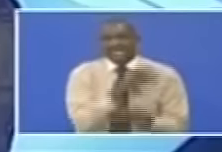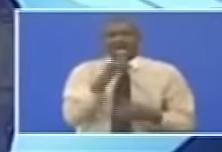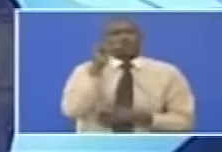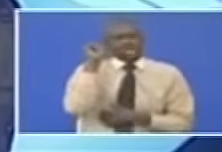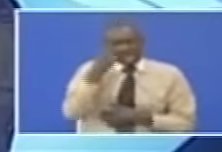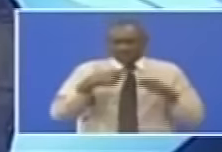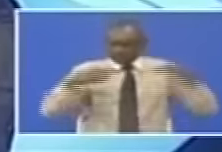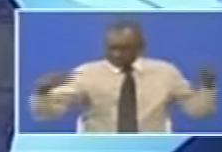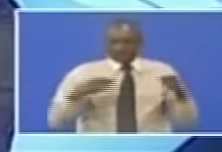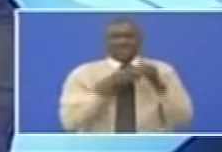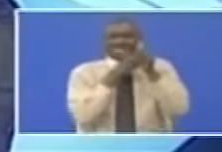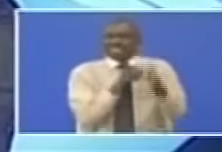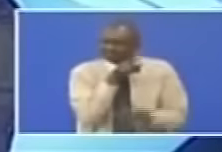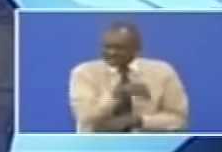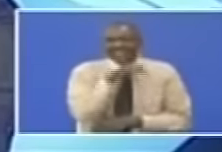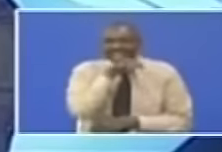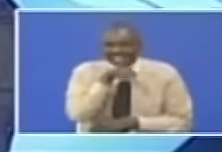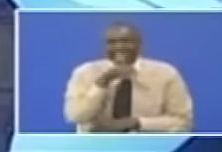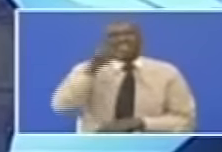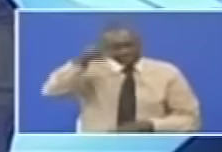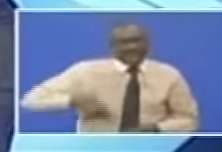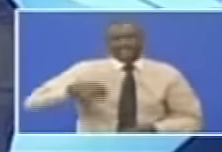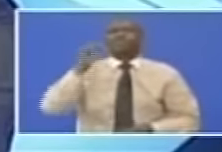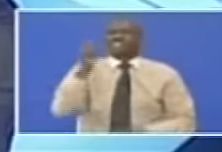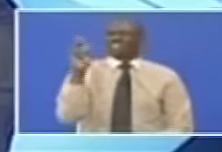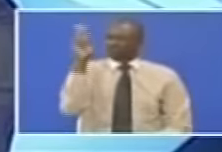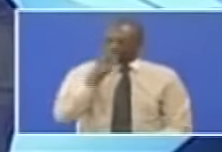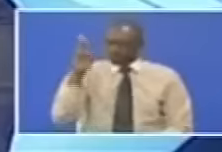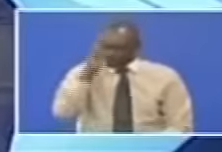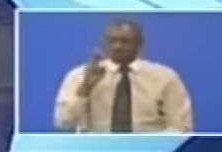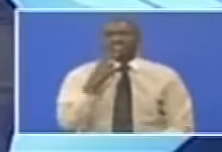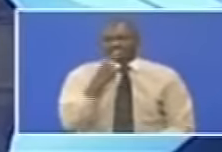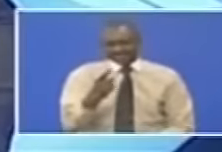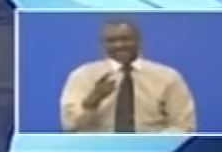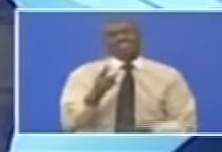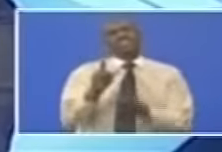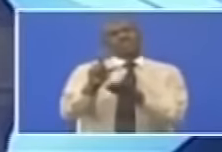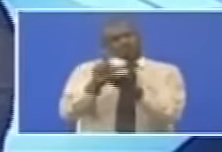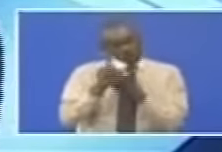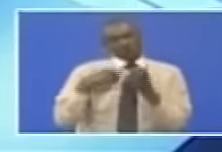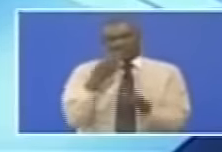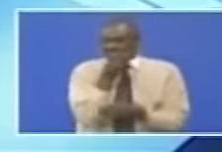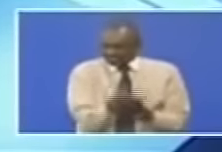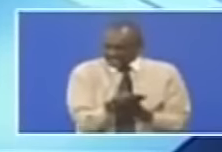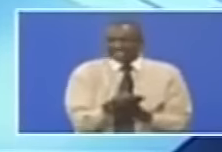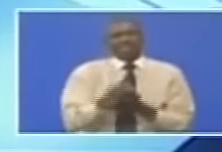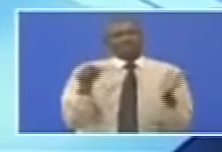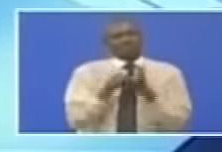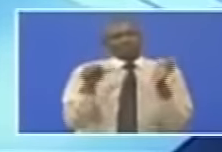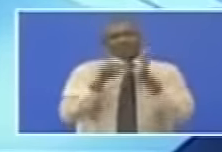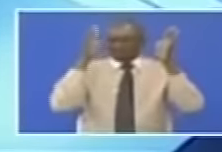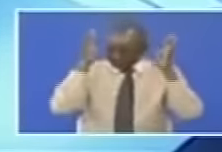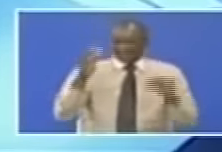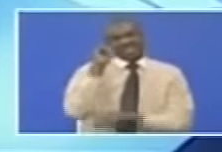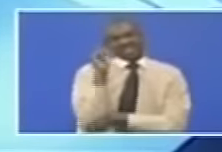Kenya's opposition leader Raila Odinga is tonight demanding that President Uhuru Kenyatta declares the Eurobond money saga a national disaster and institute